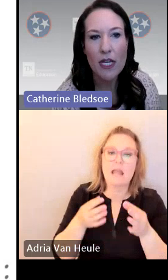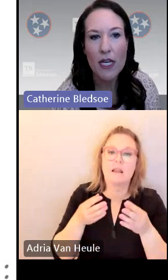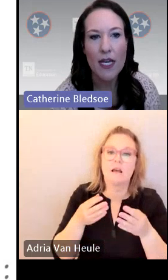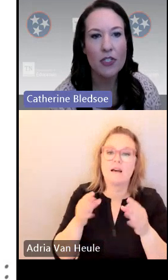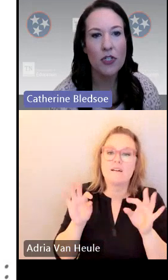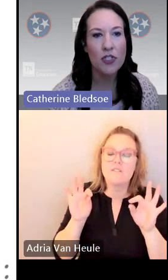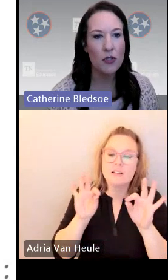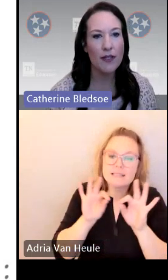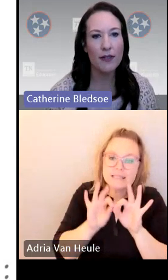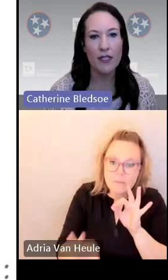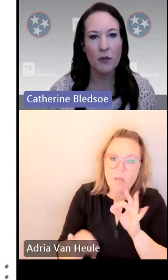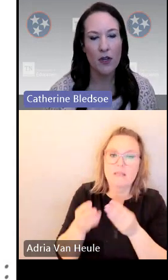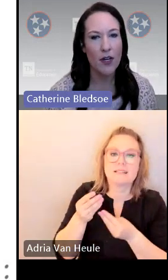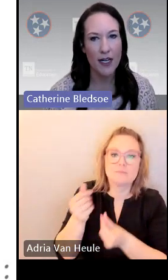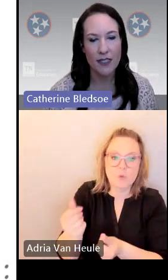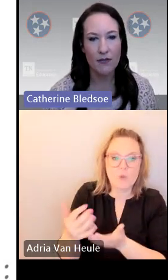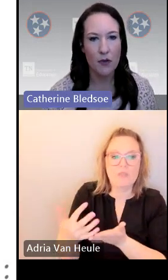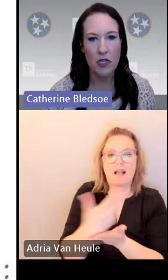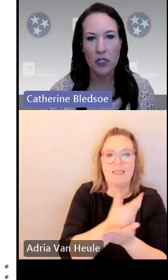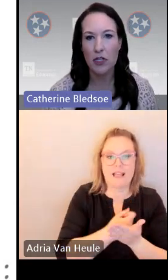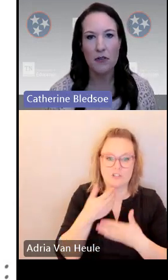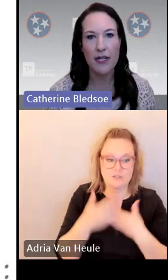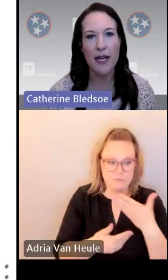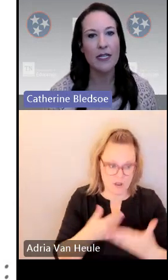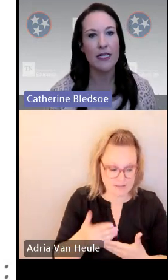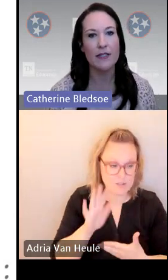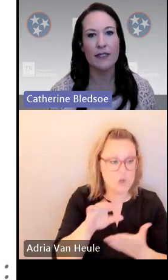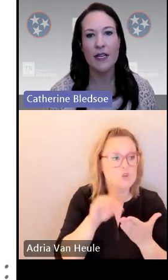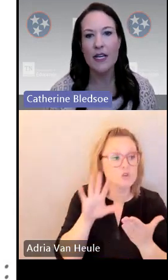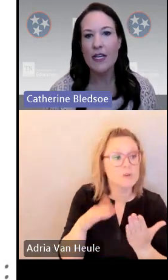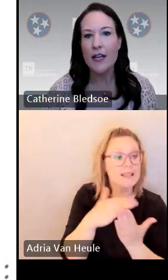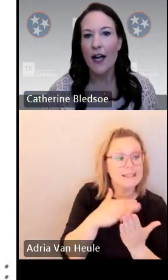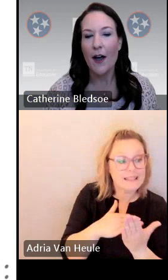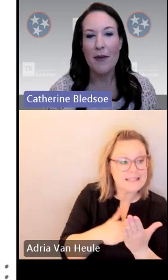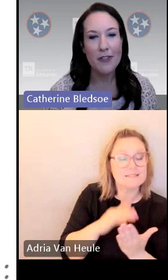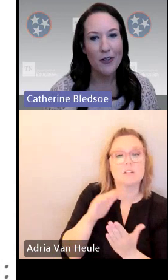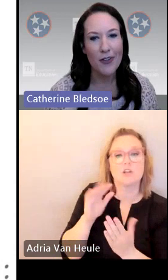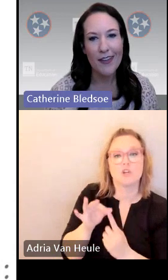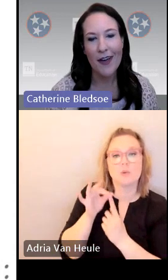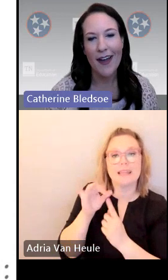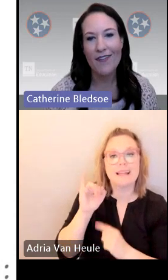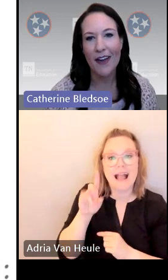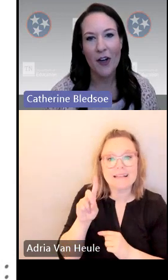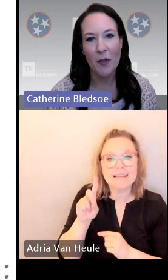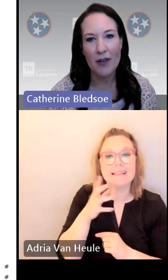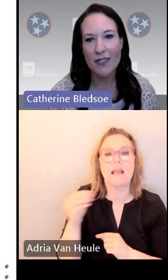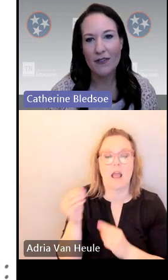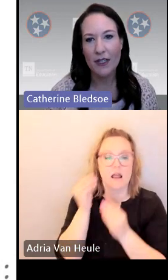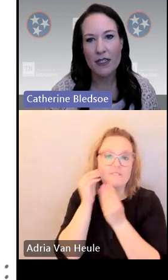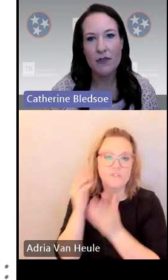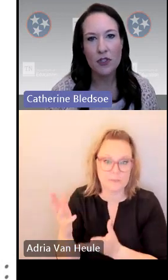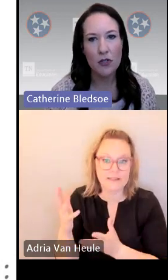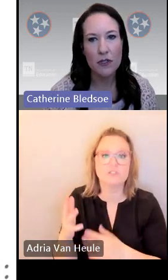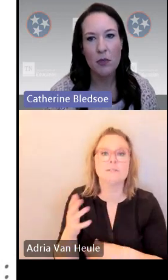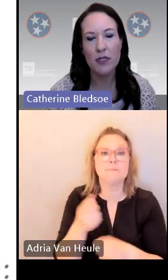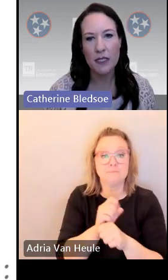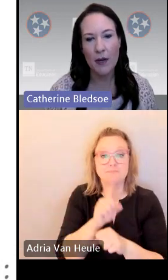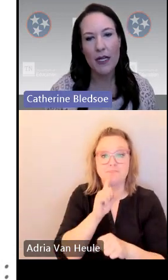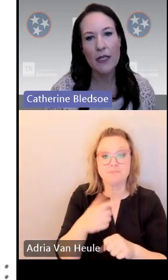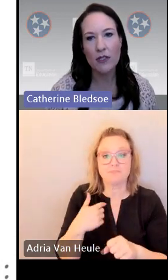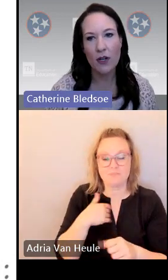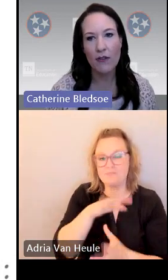so the first thing is your student list with contact information and unique IDs. Make sure that you have that comprehensive list of